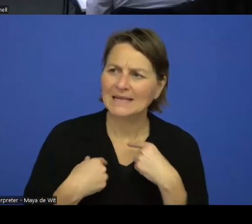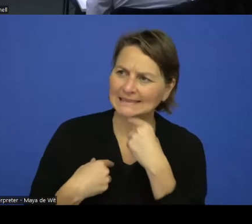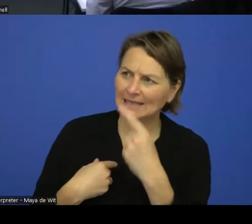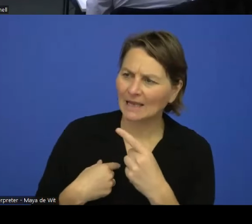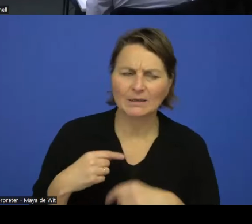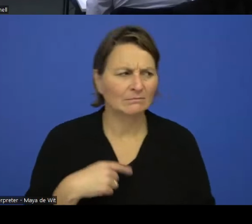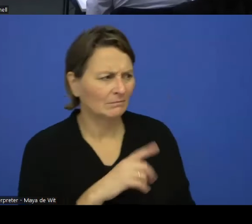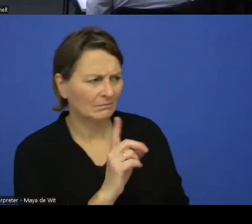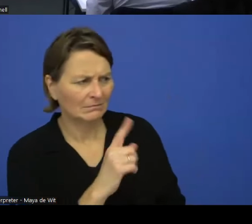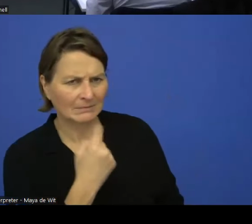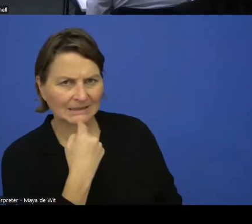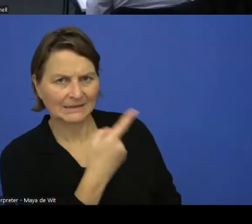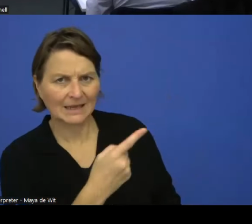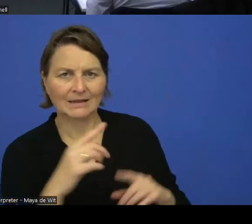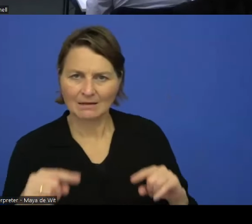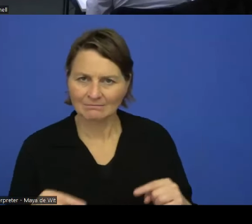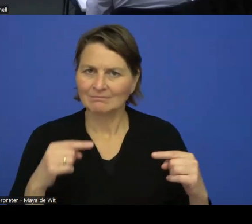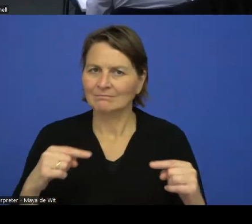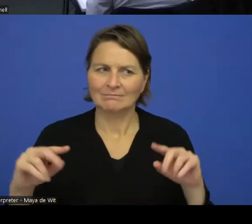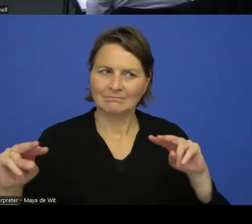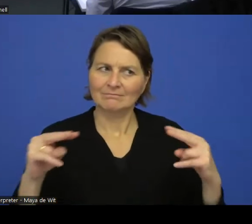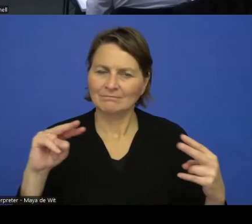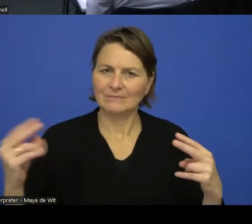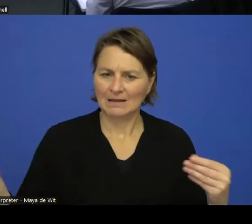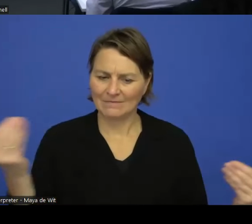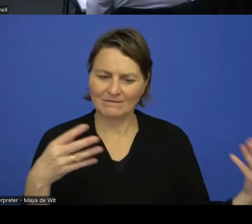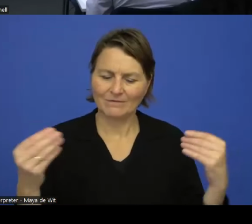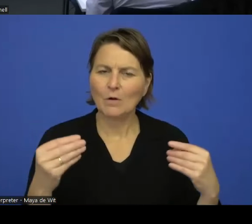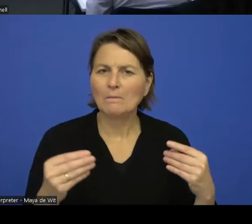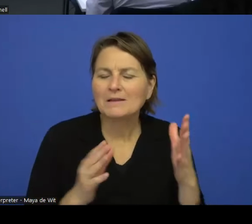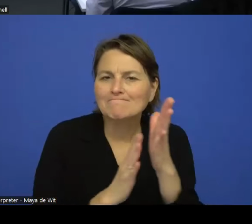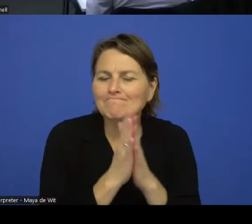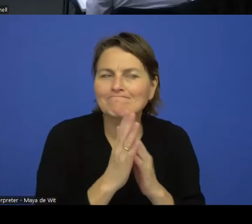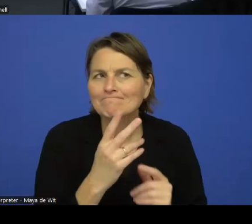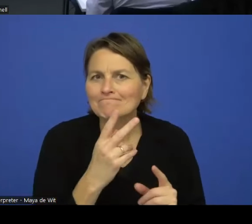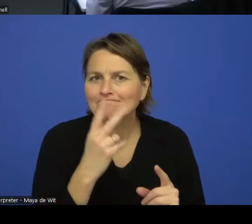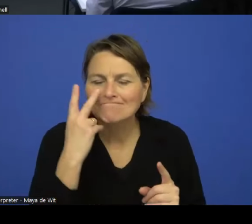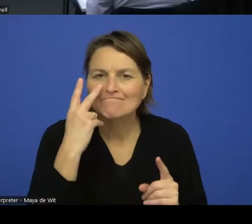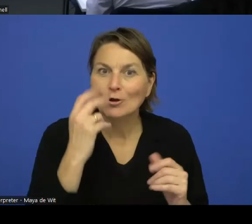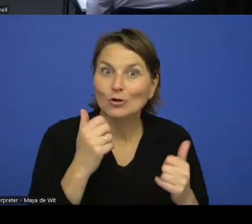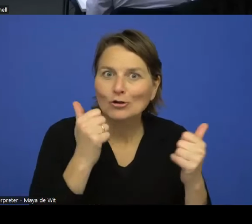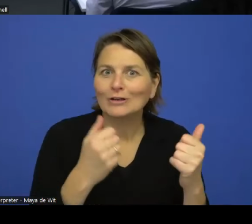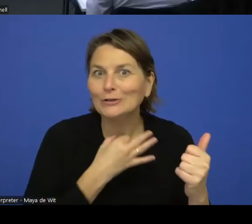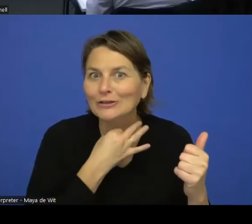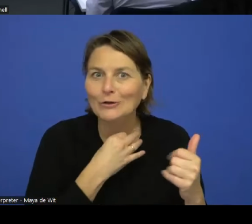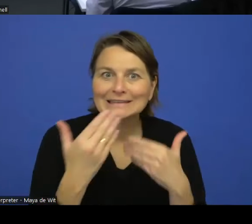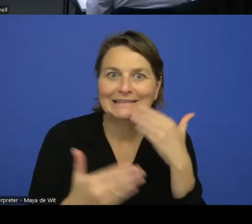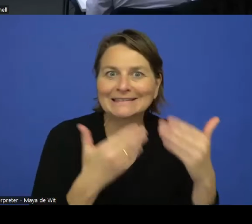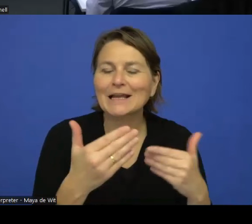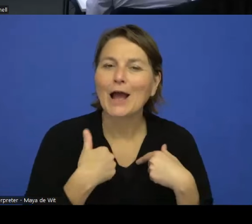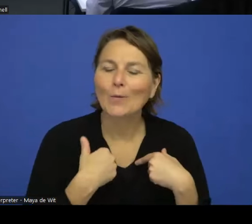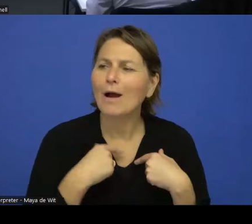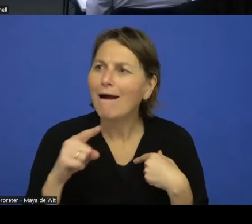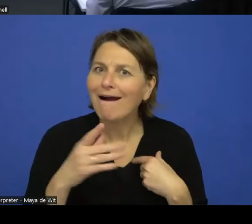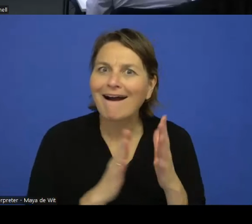And as well, I just love that phrase, sharing curiosity. So I'm gonna use it again. I think it's a great opportunity for us to share our curiosities.